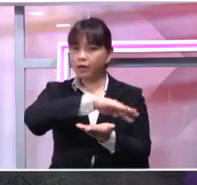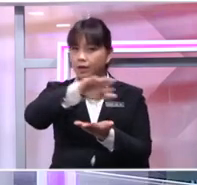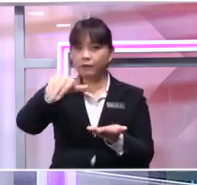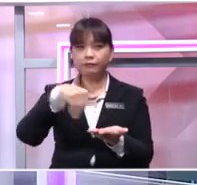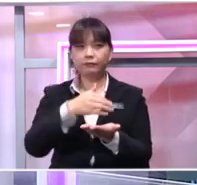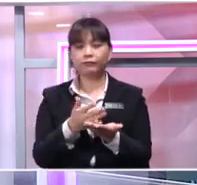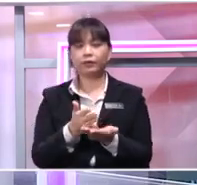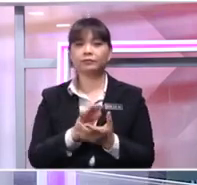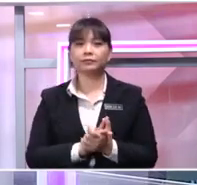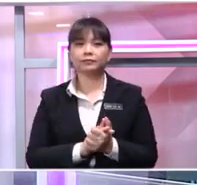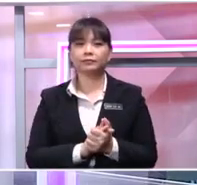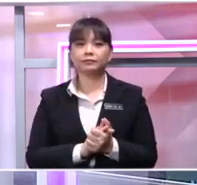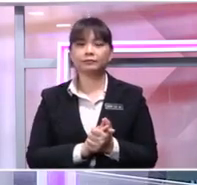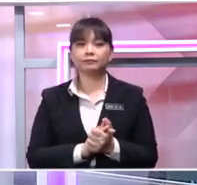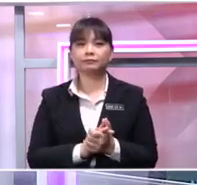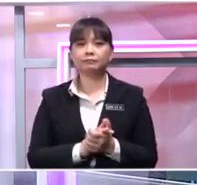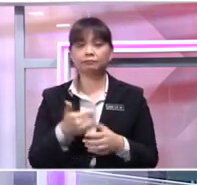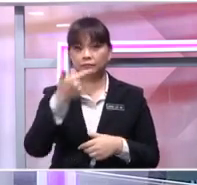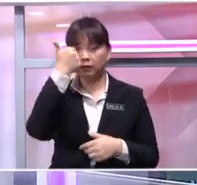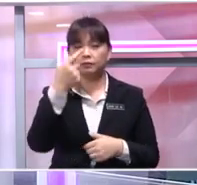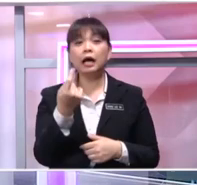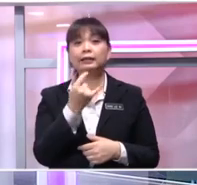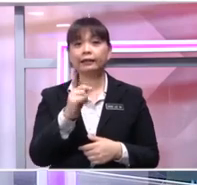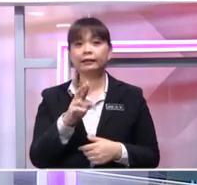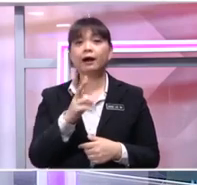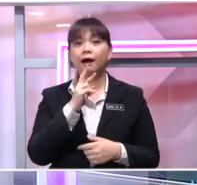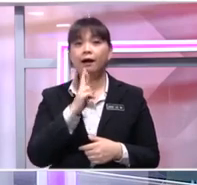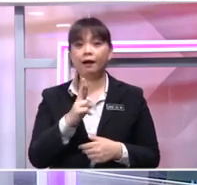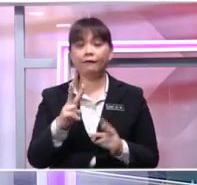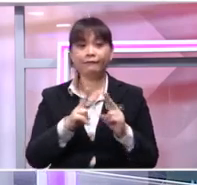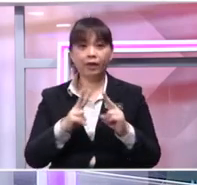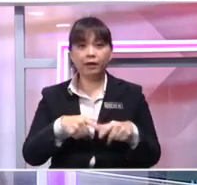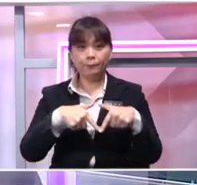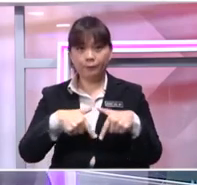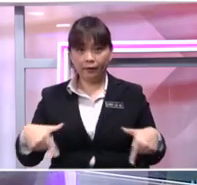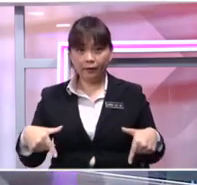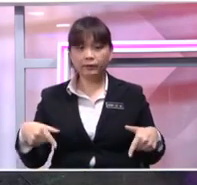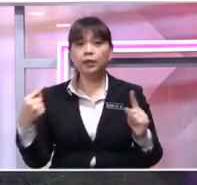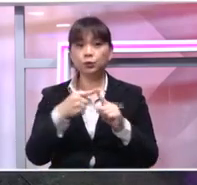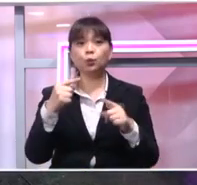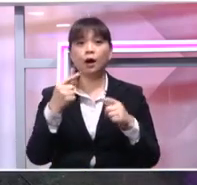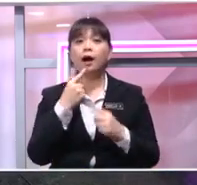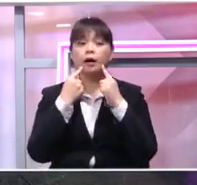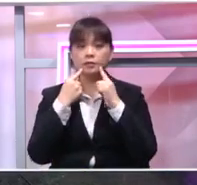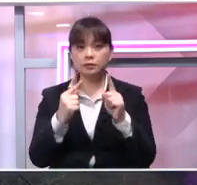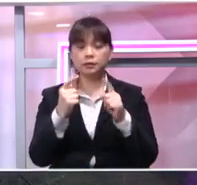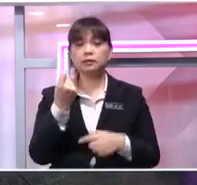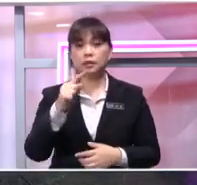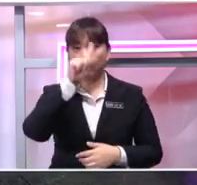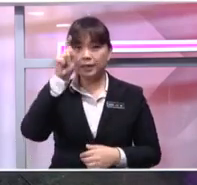one because for they are so Fazrina. Brave, volunteering to answer the question. That is what we want. Yep. To